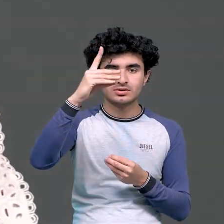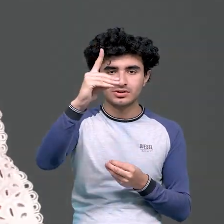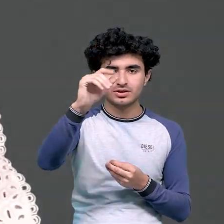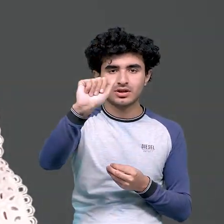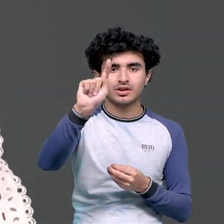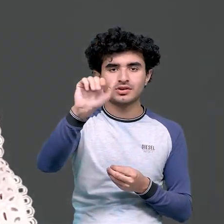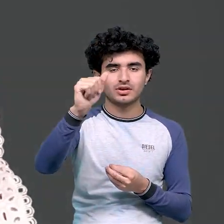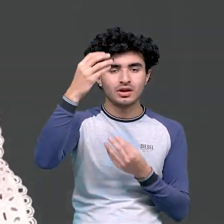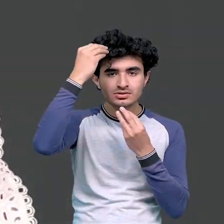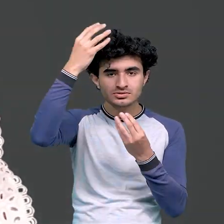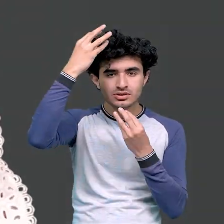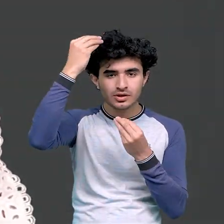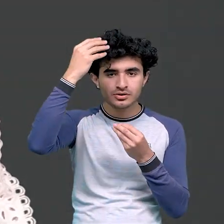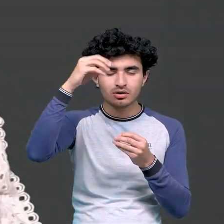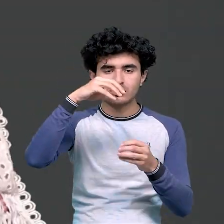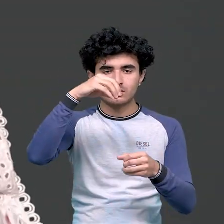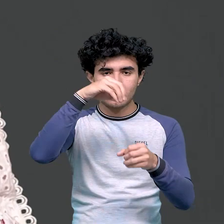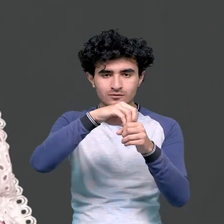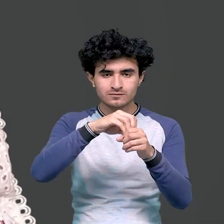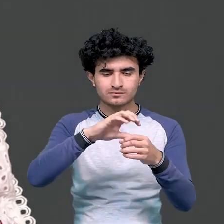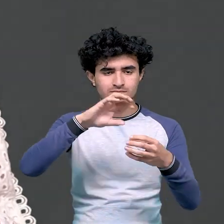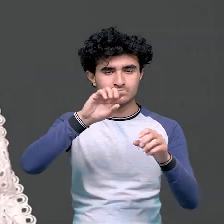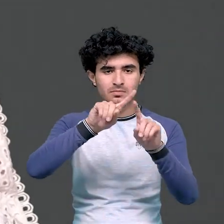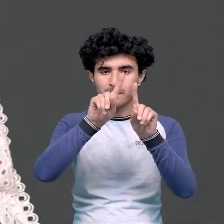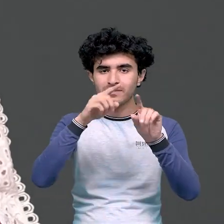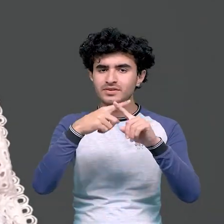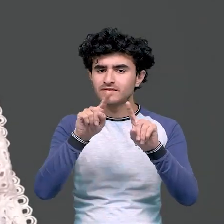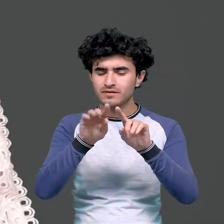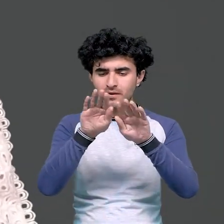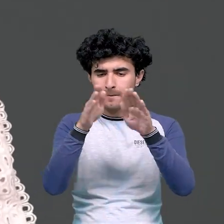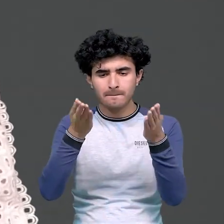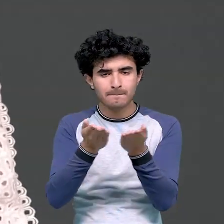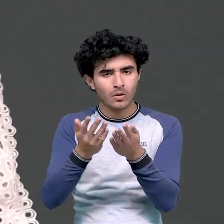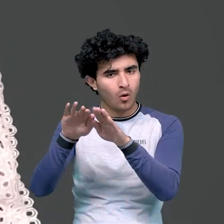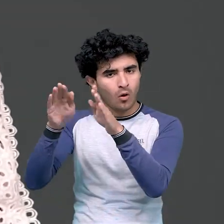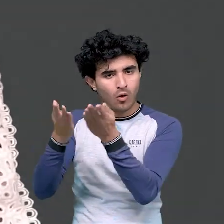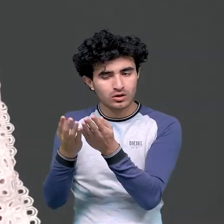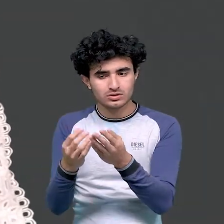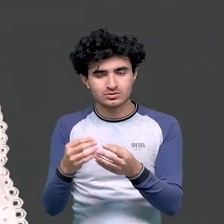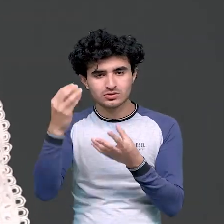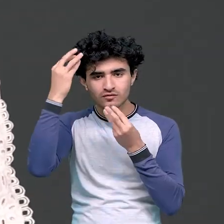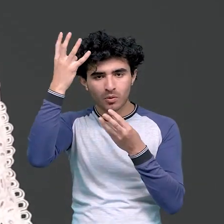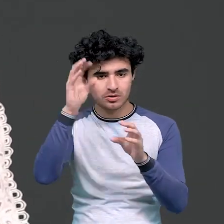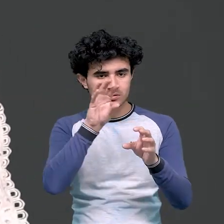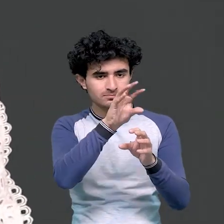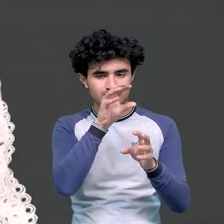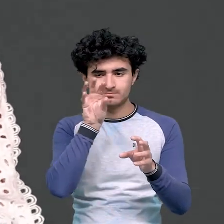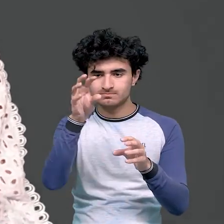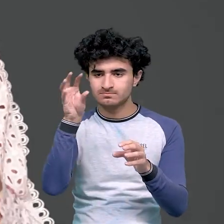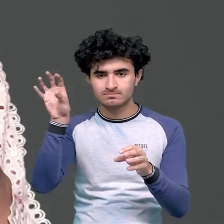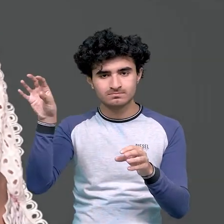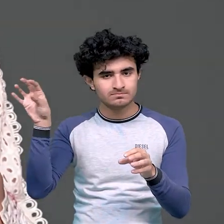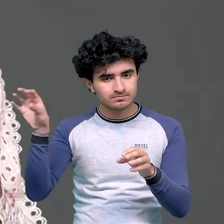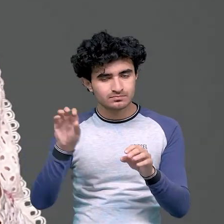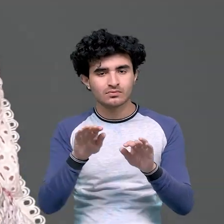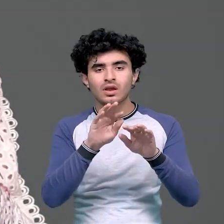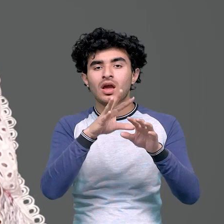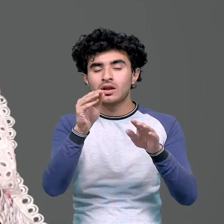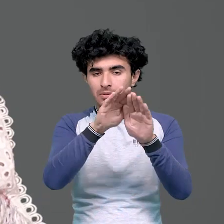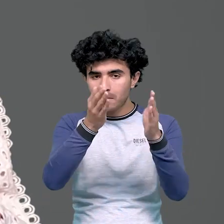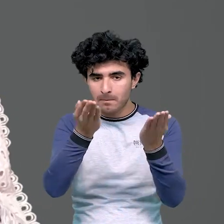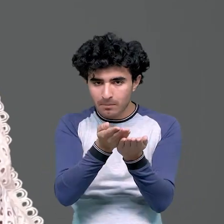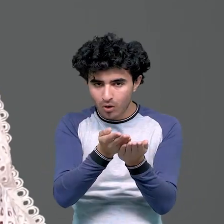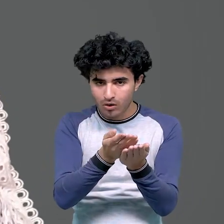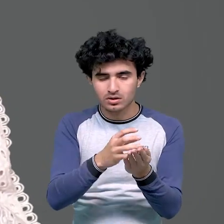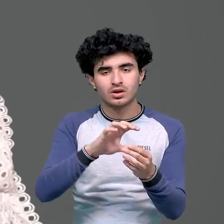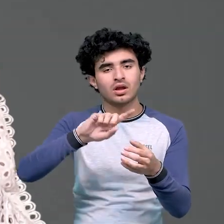in accounting might know, and it is like a database, and everything is stored in blocks on a chain. So what